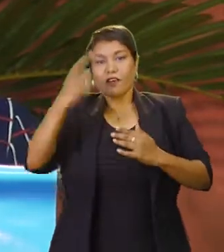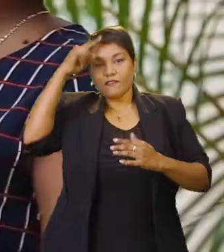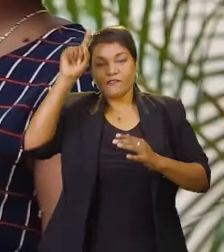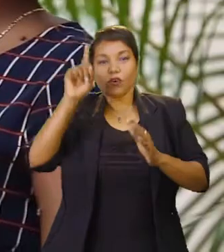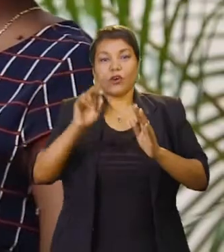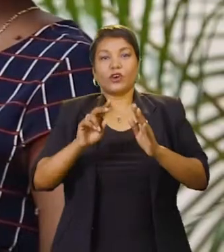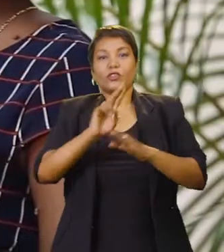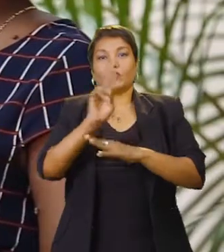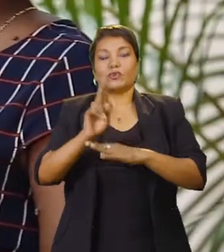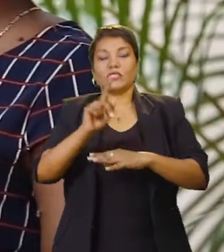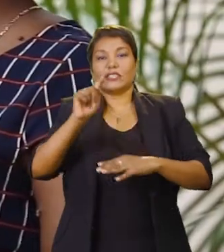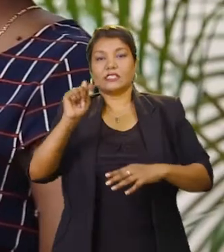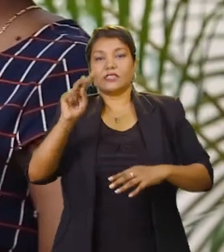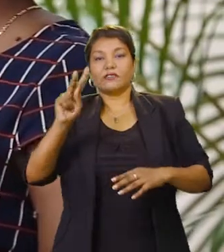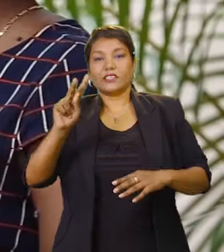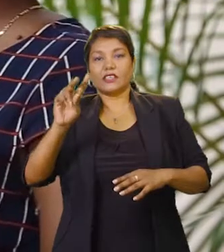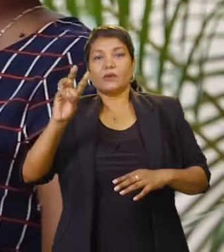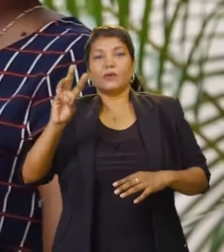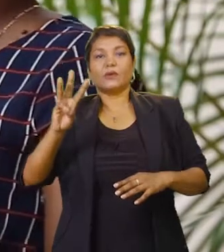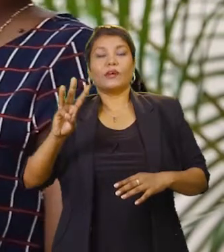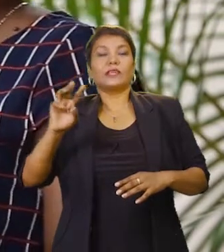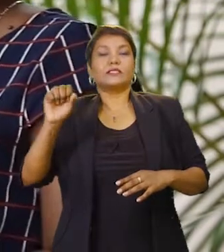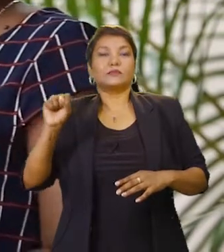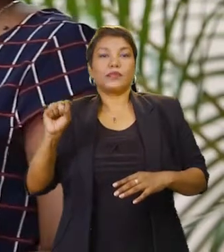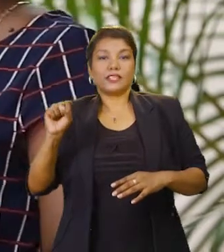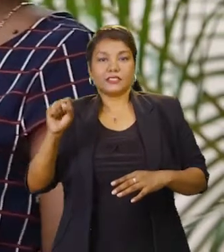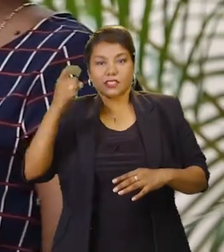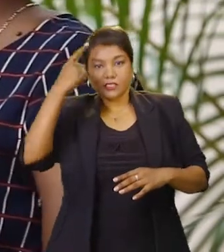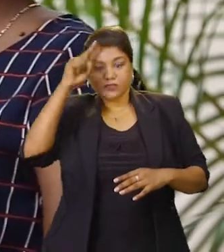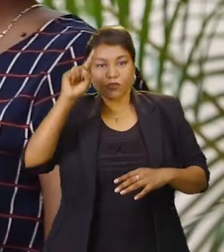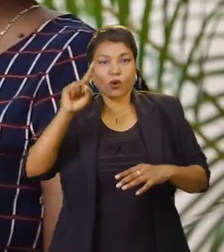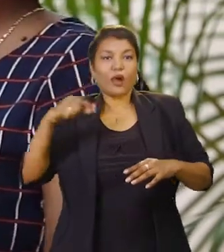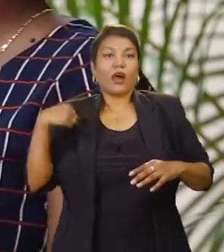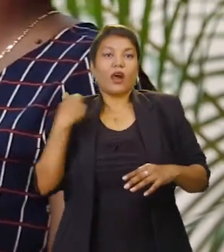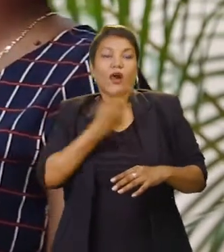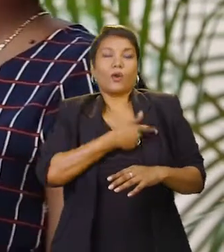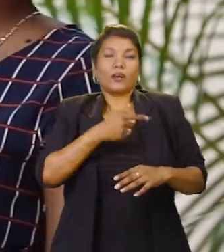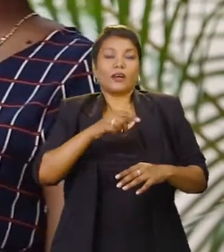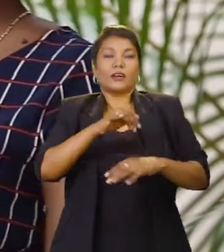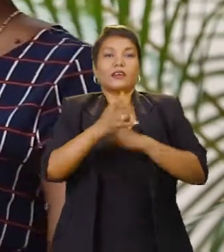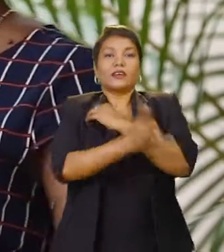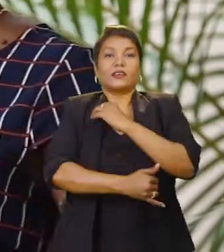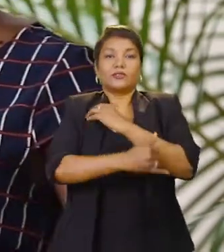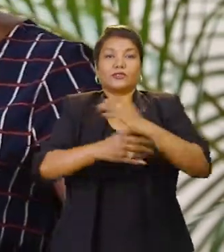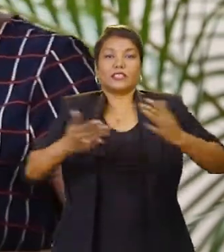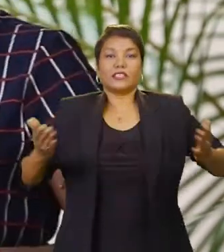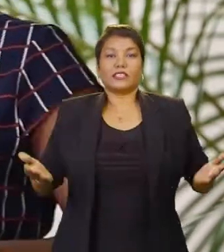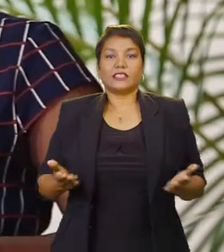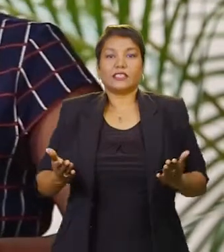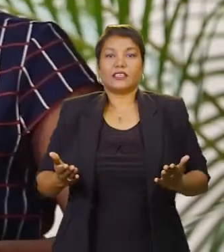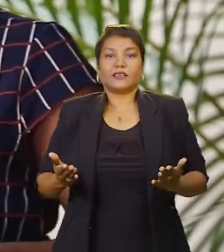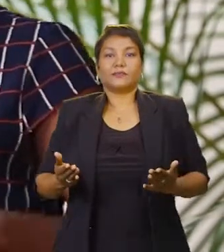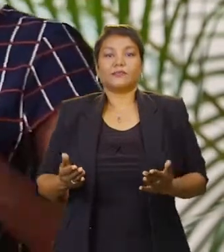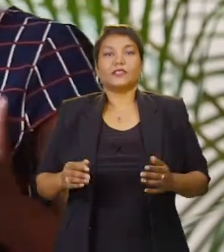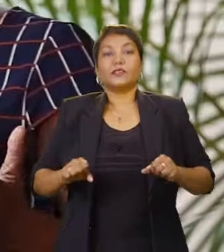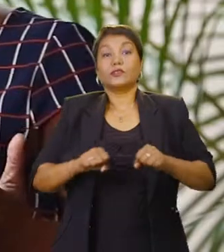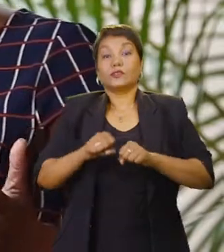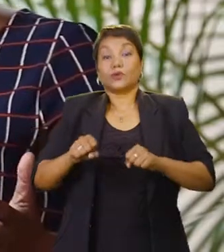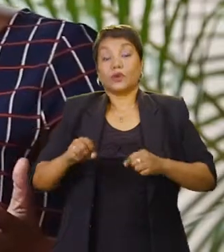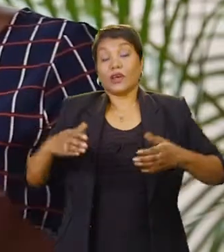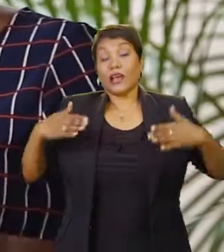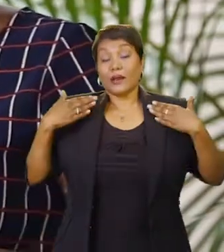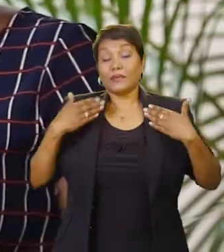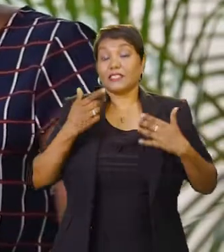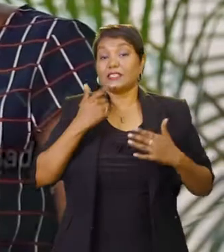environment, our unique terrain, and our unique existing network infrastructure. So I am pleased